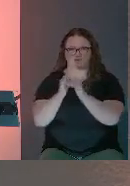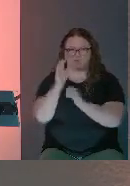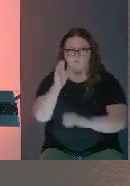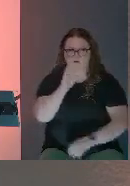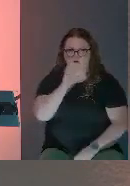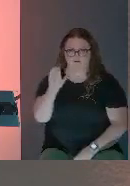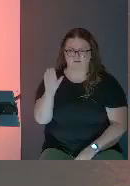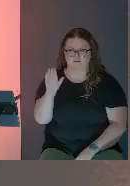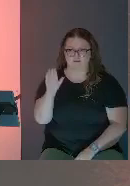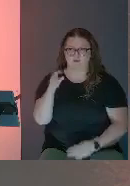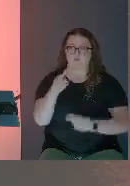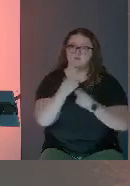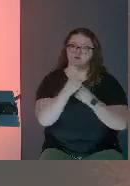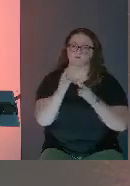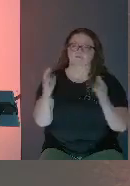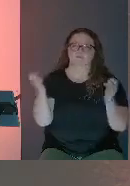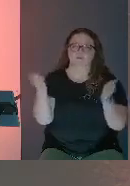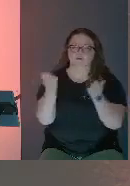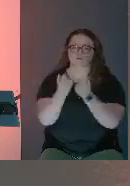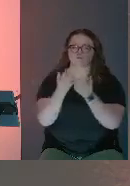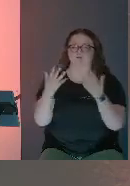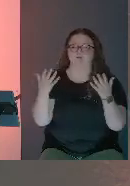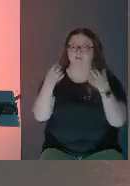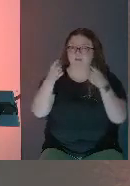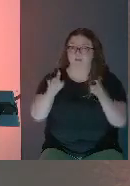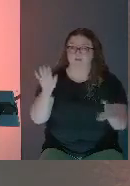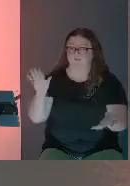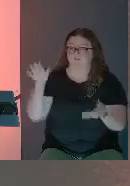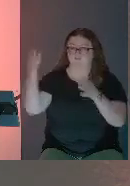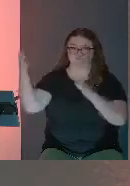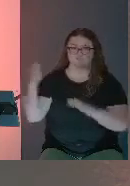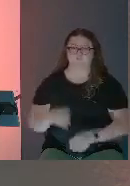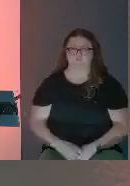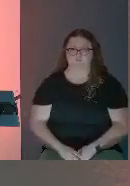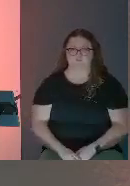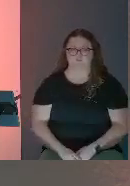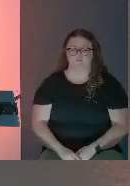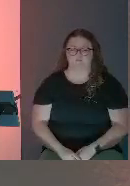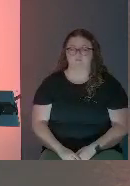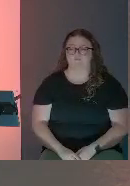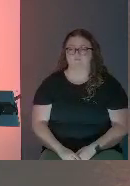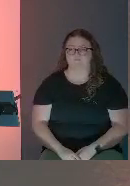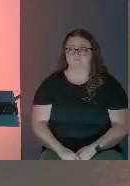He redeems everything that went awry in the Old Testament.